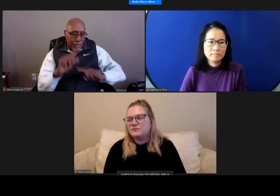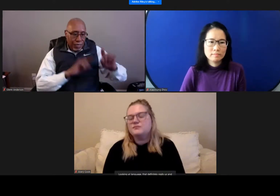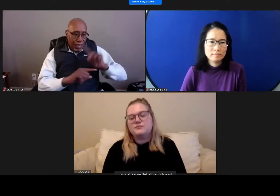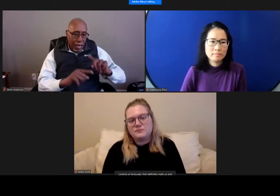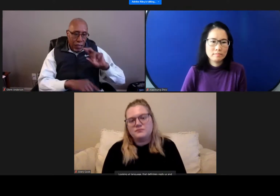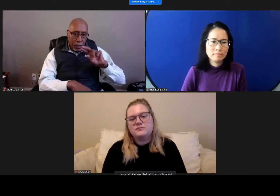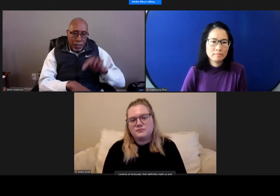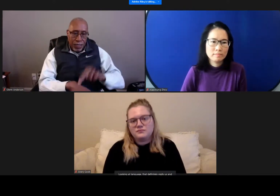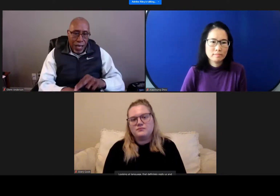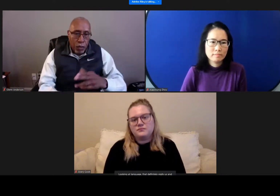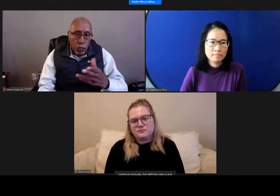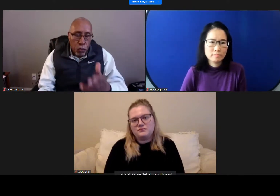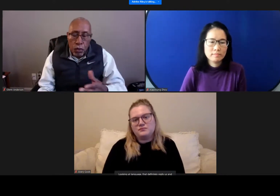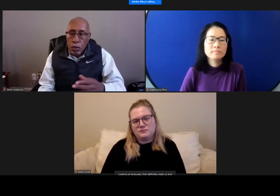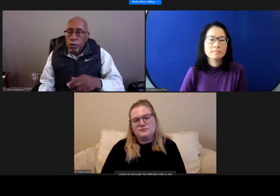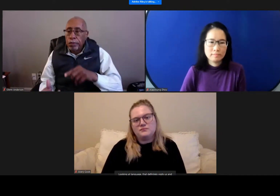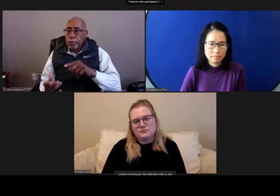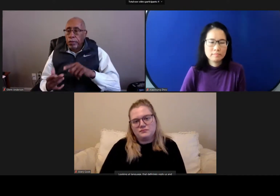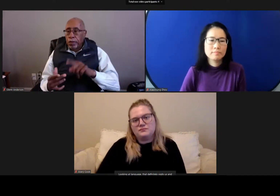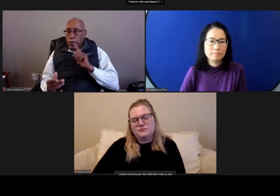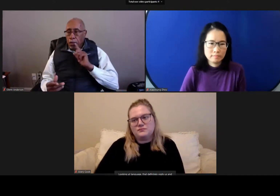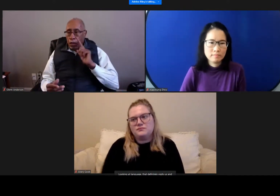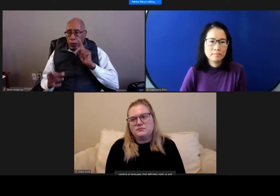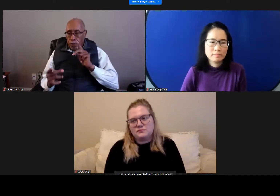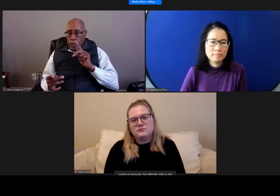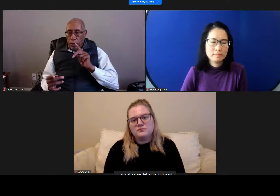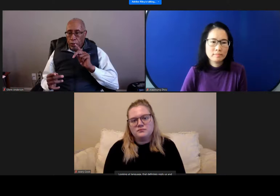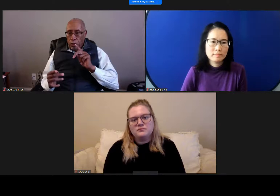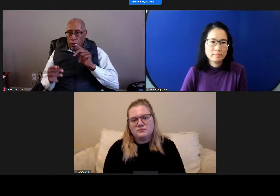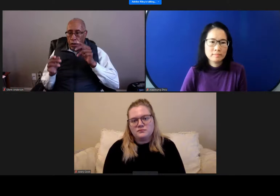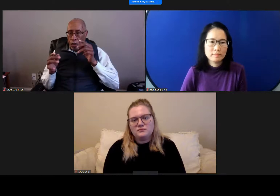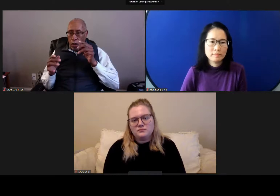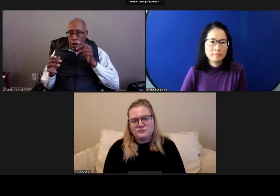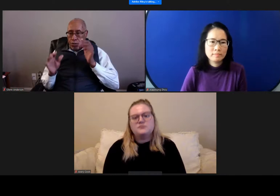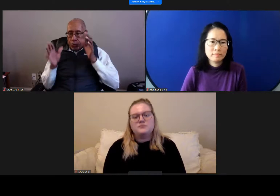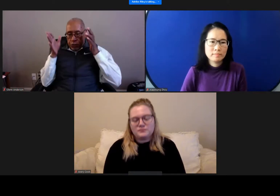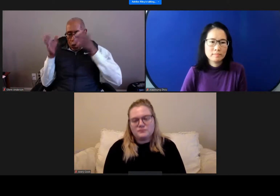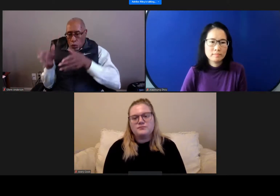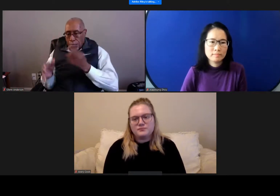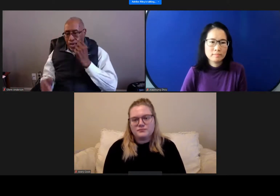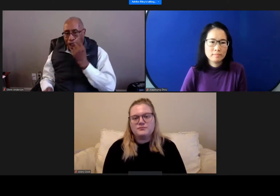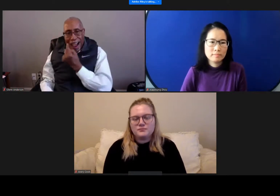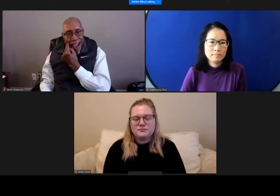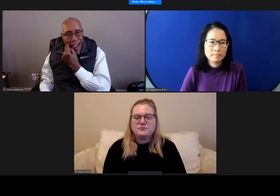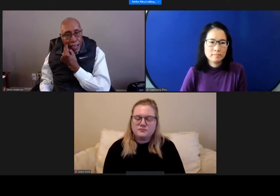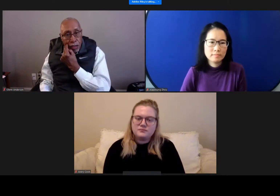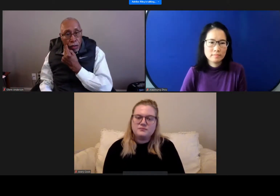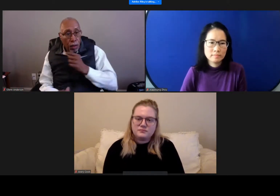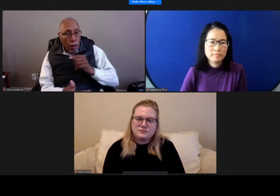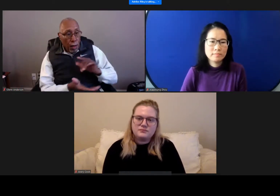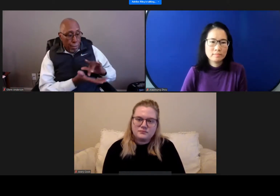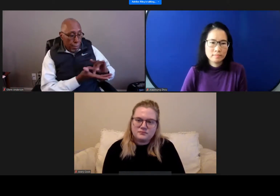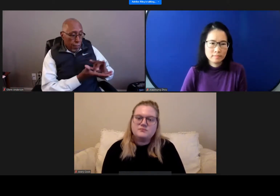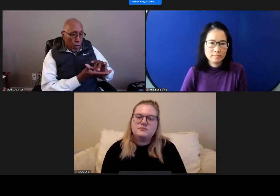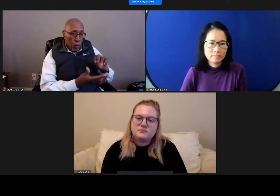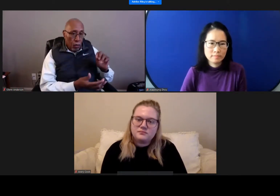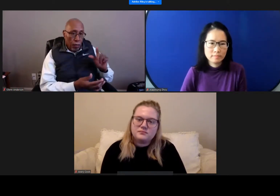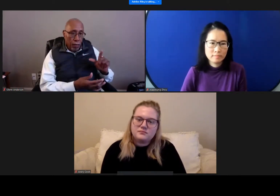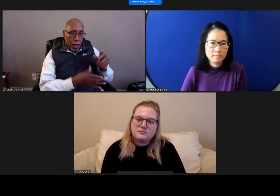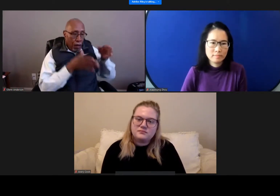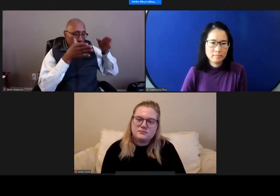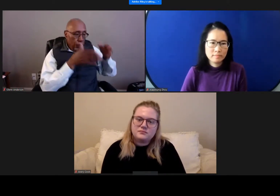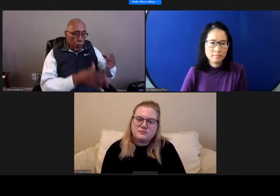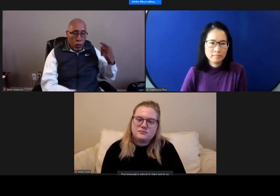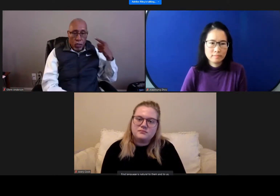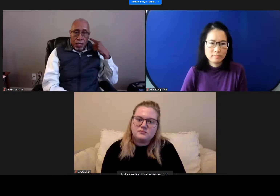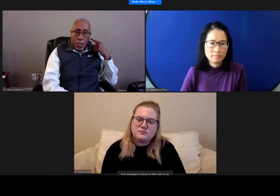have throughout history. Sign language is natural to them and to us,